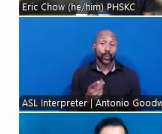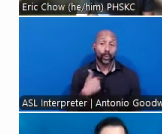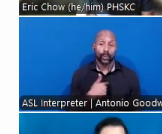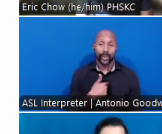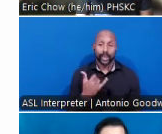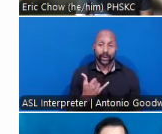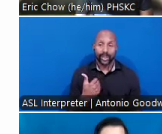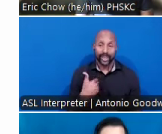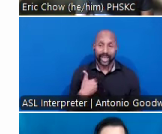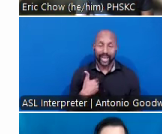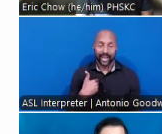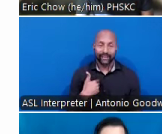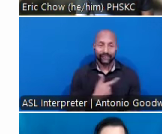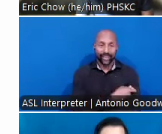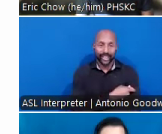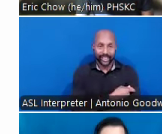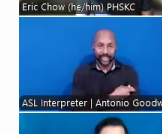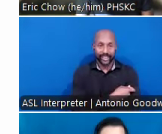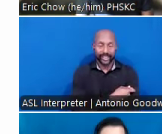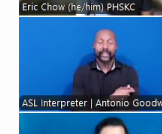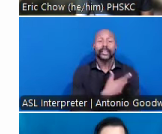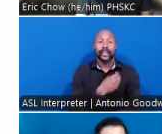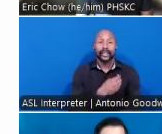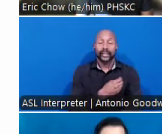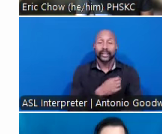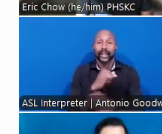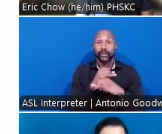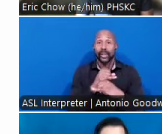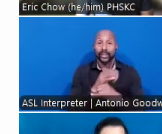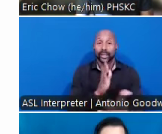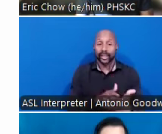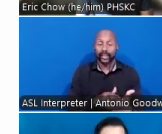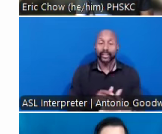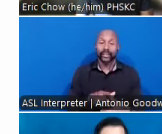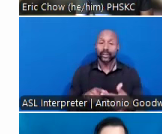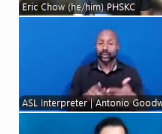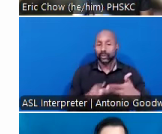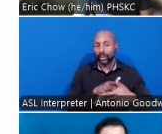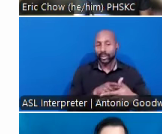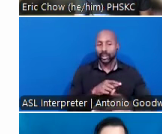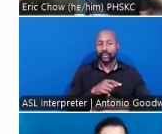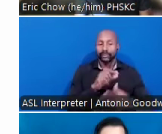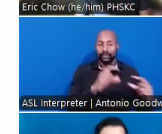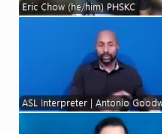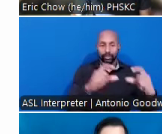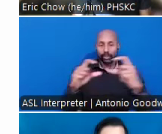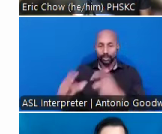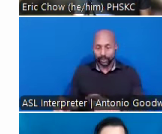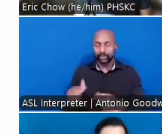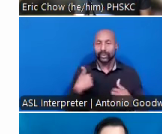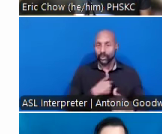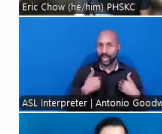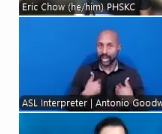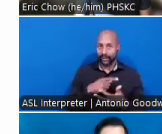have vaccines and immunizations against COVID, flu, and RSV. So let's spend some time with each of